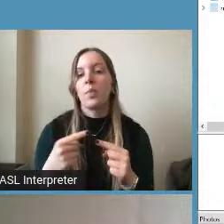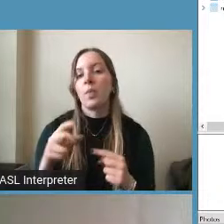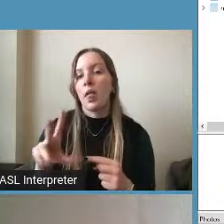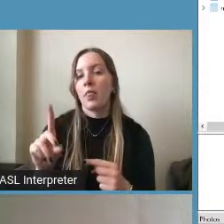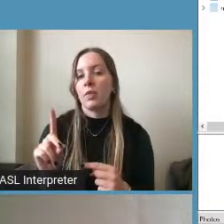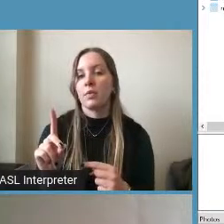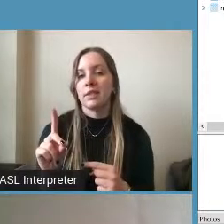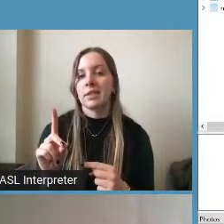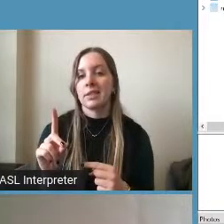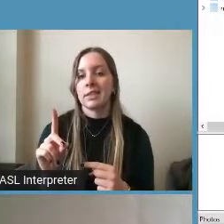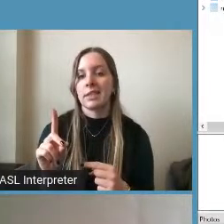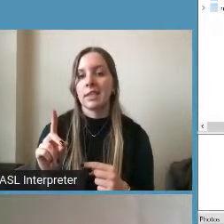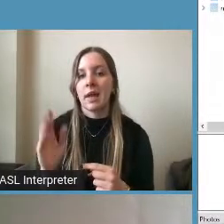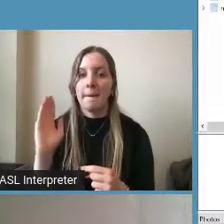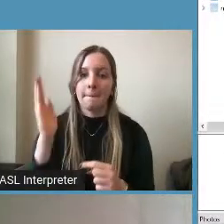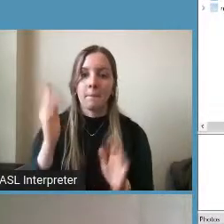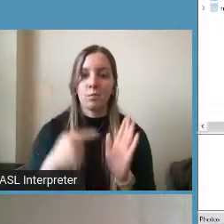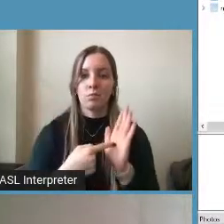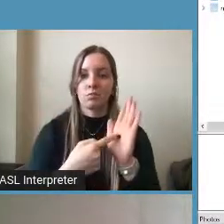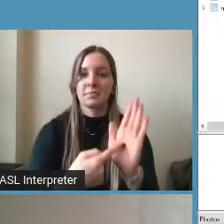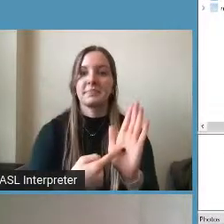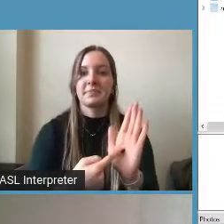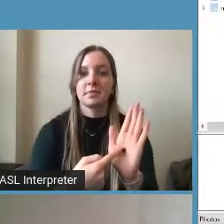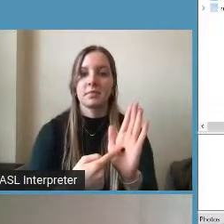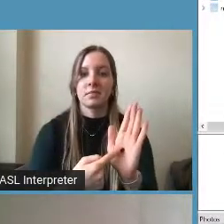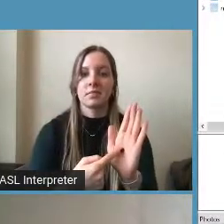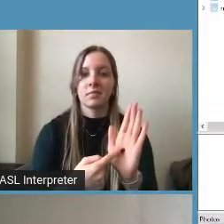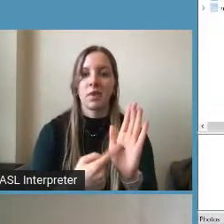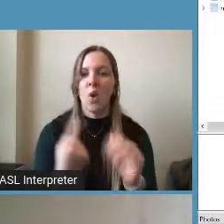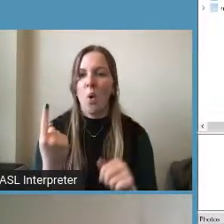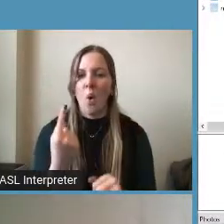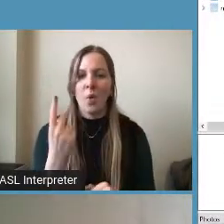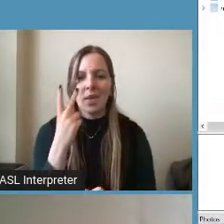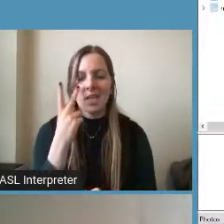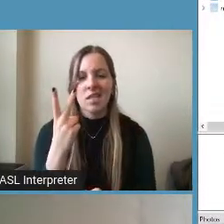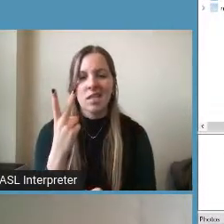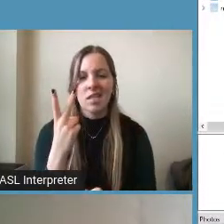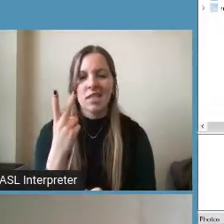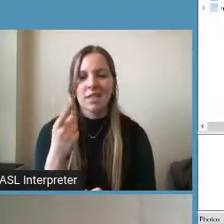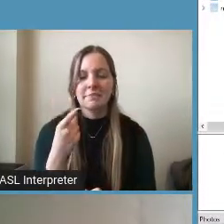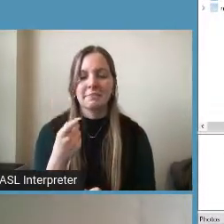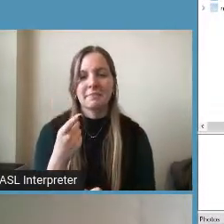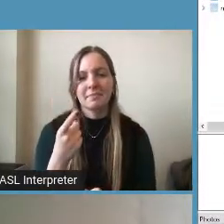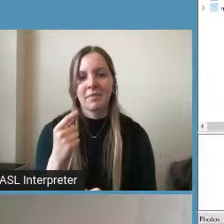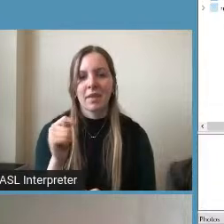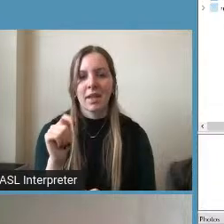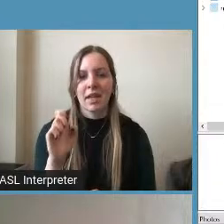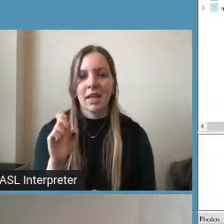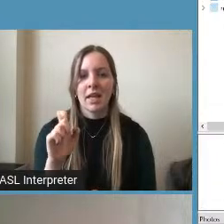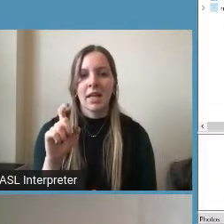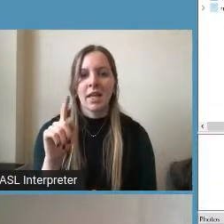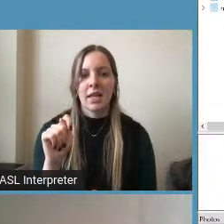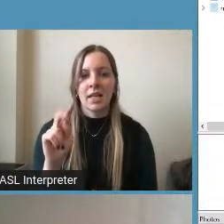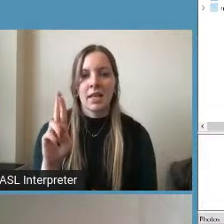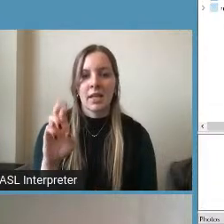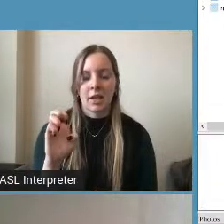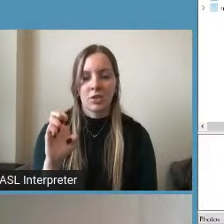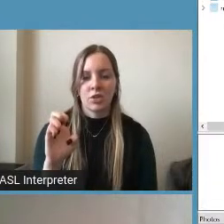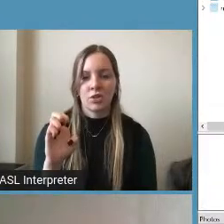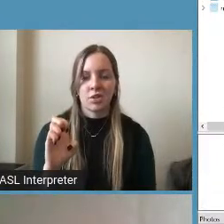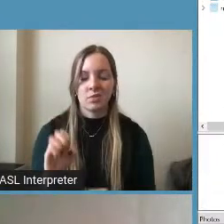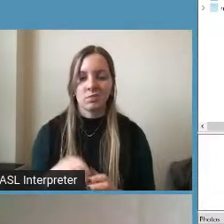you're looking at is a model that has a texture map on it. Even if the model was created from a laser